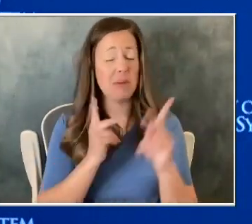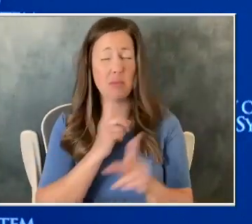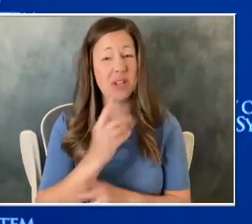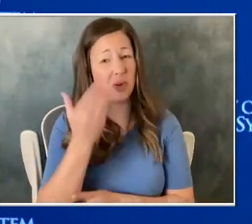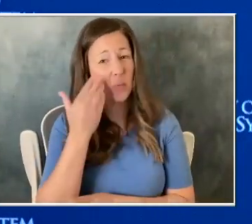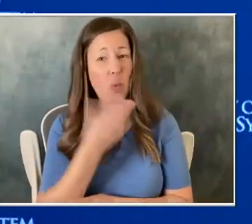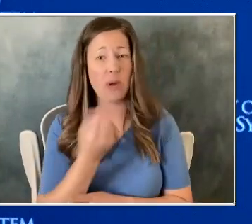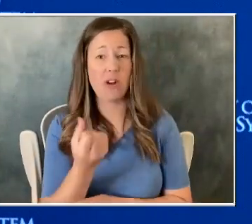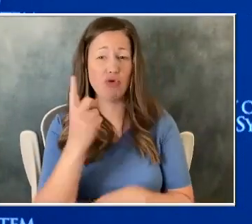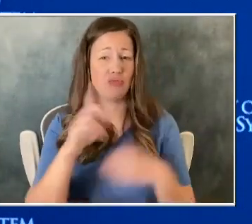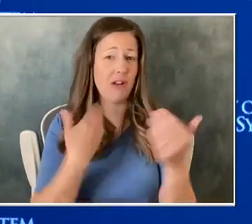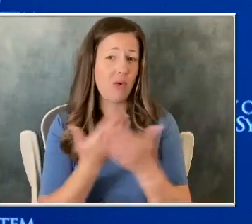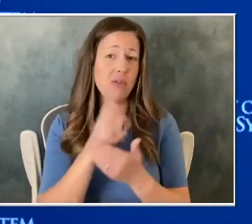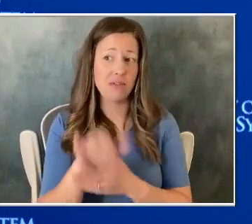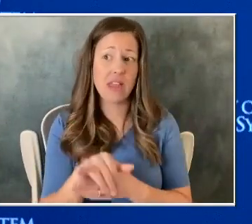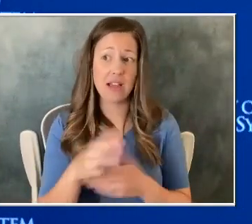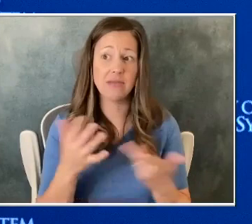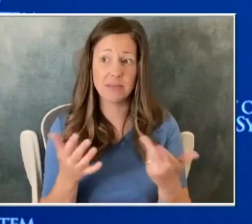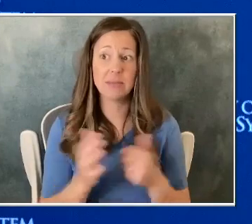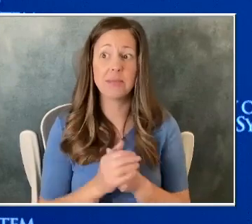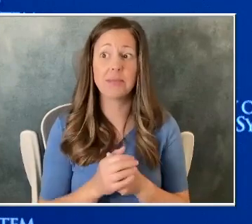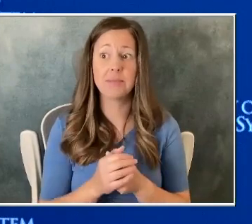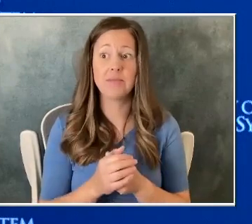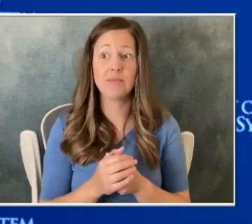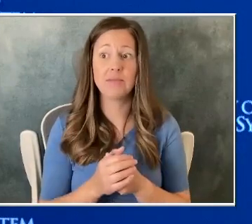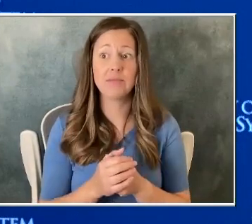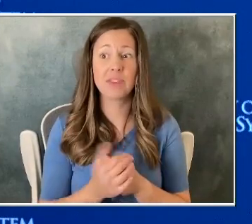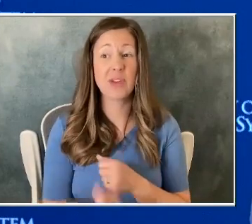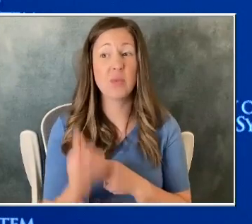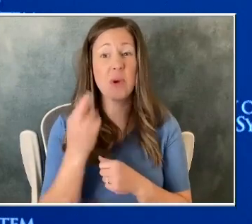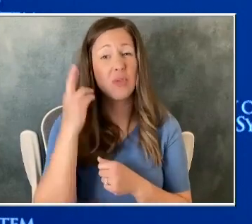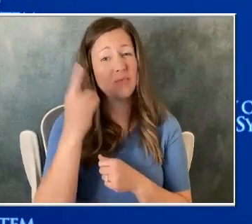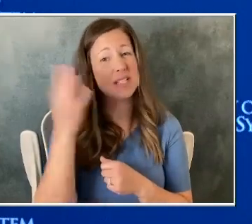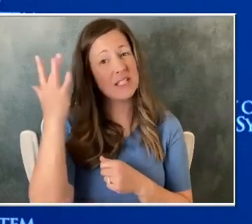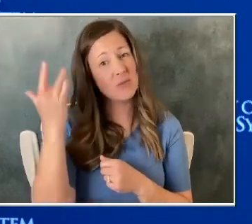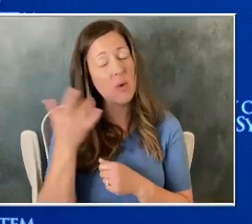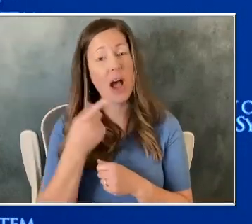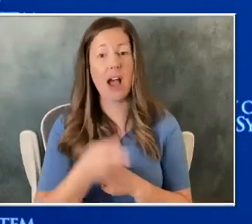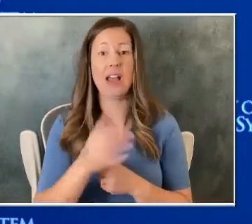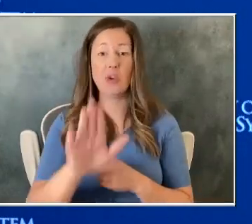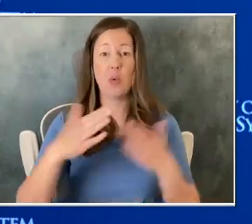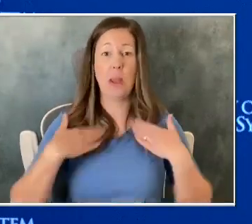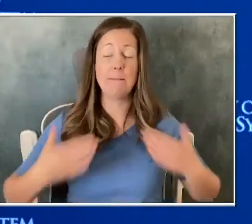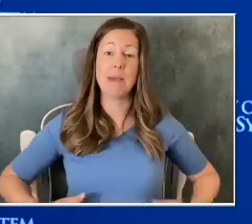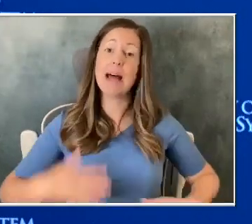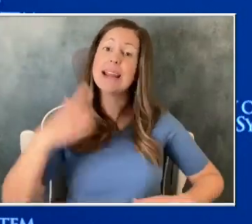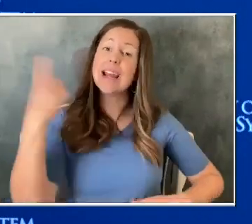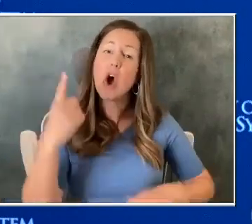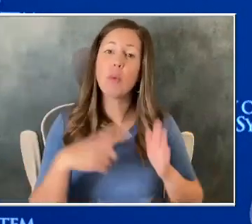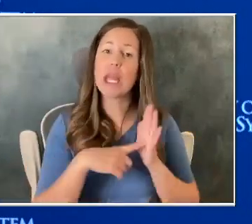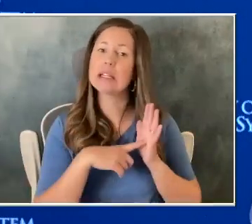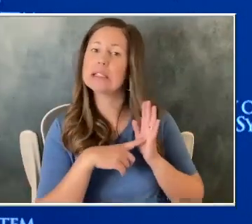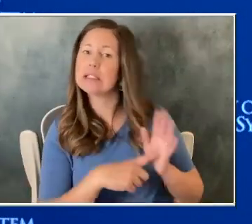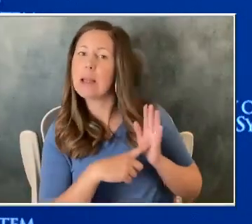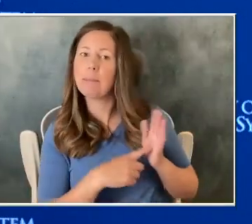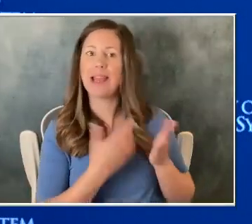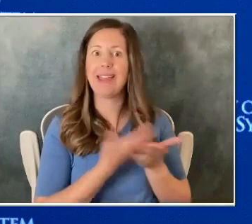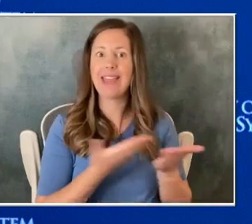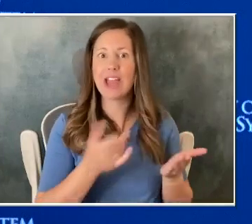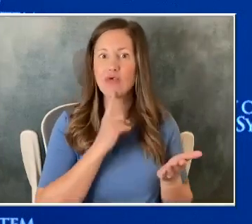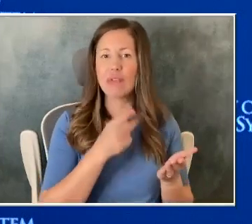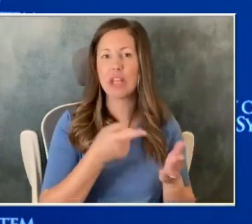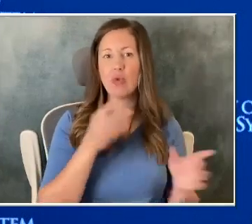why we also say that, your body is constantly sampling things all of the time. You have exposure to different